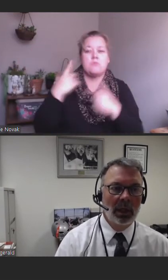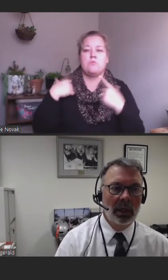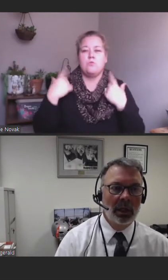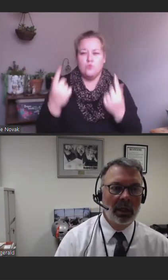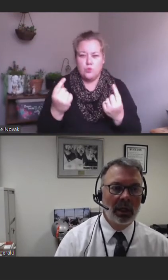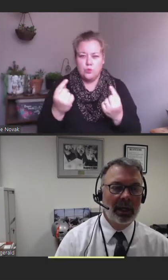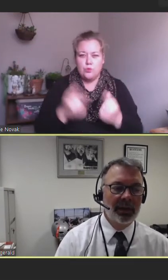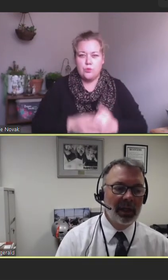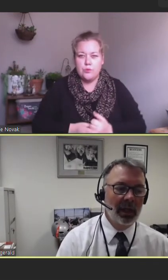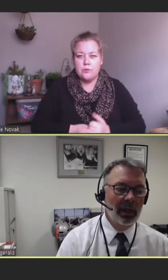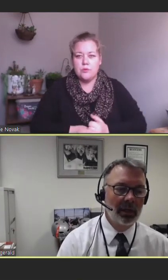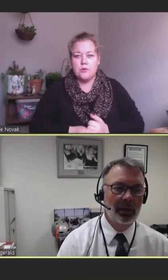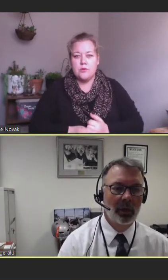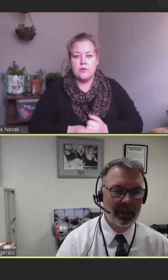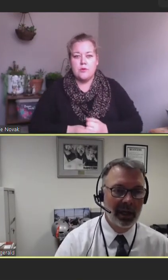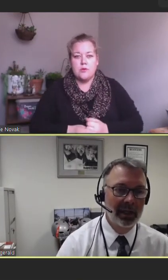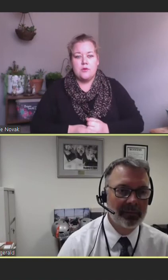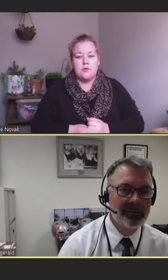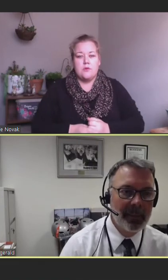Well, yeah,